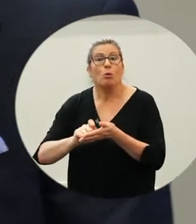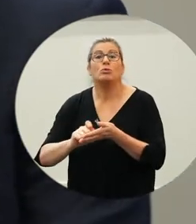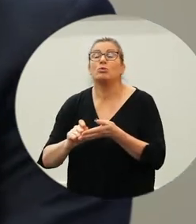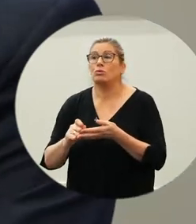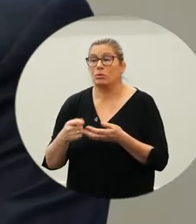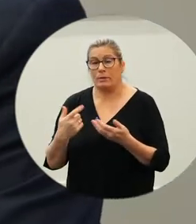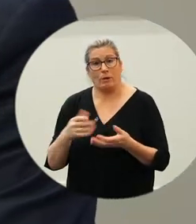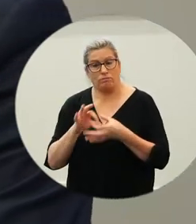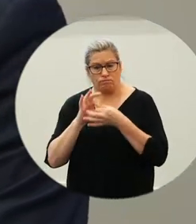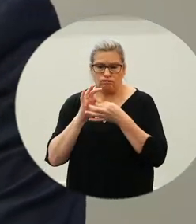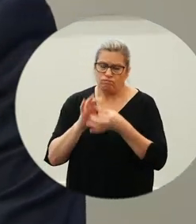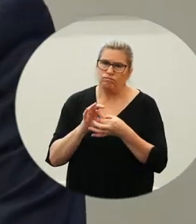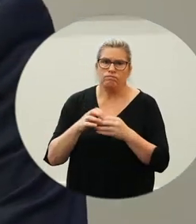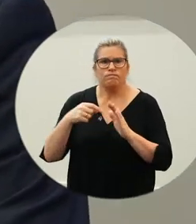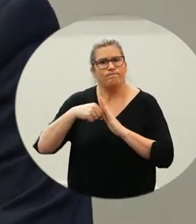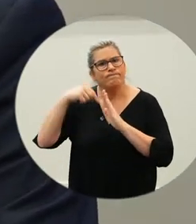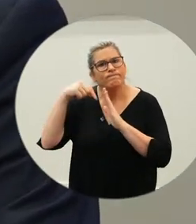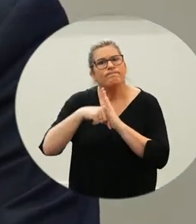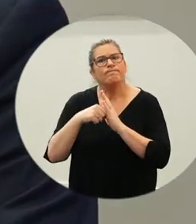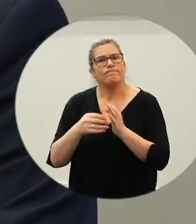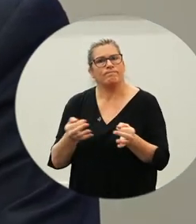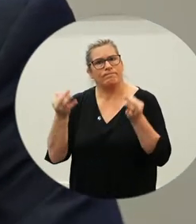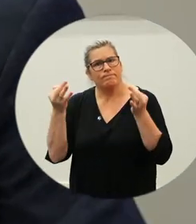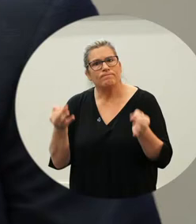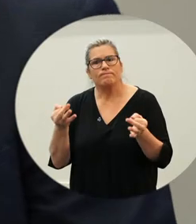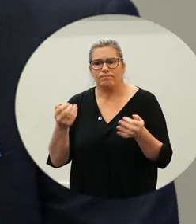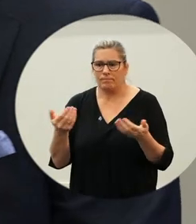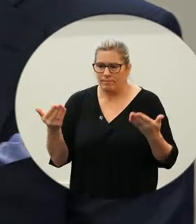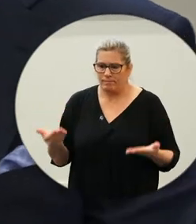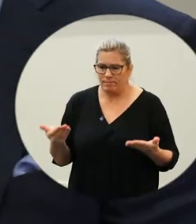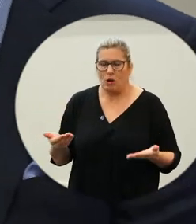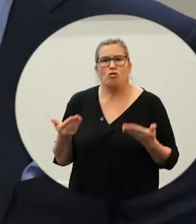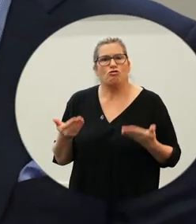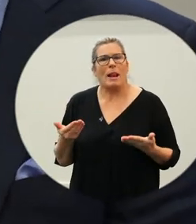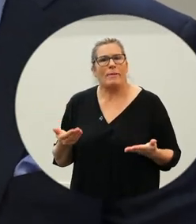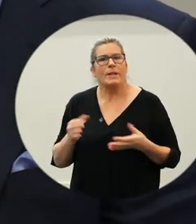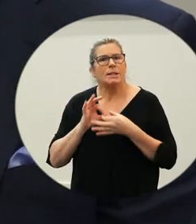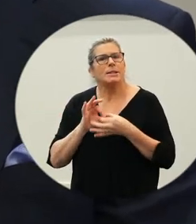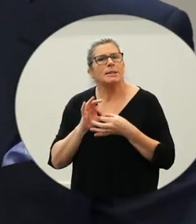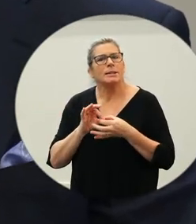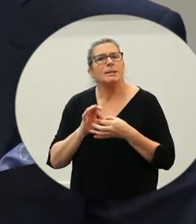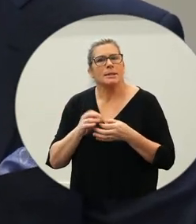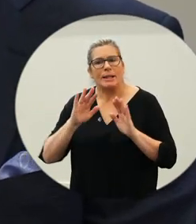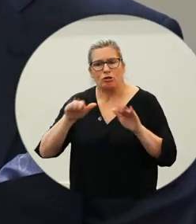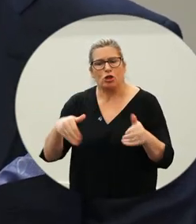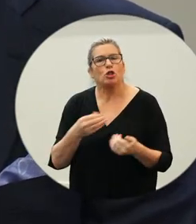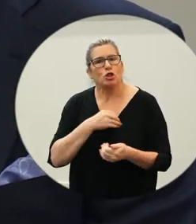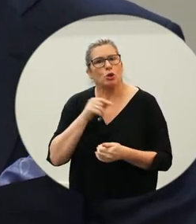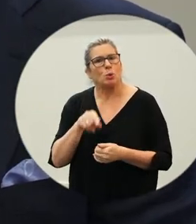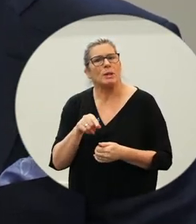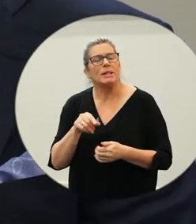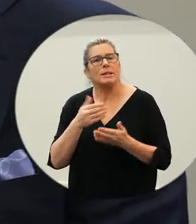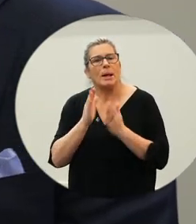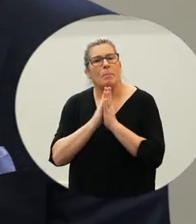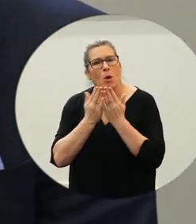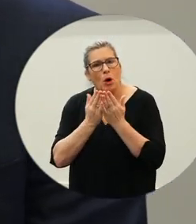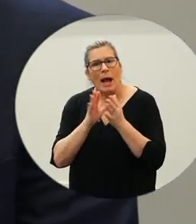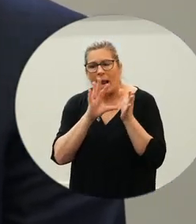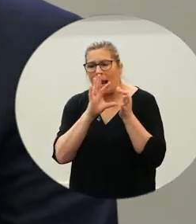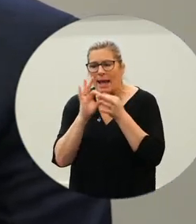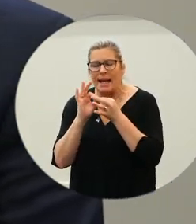a very cogent and very relevant introduction to it, and basically linking the